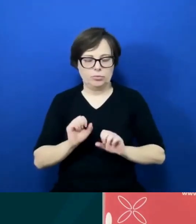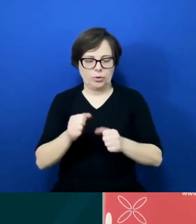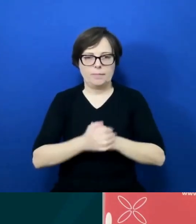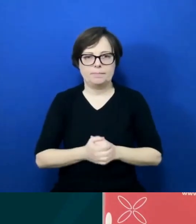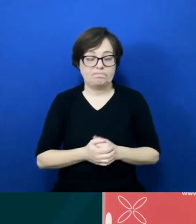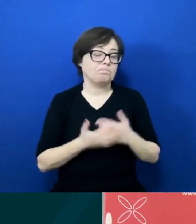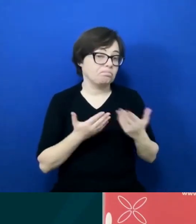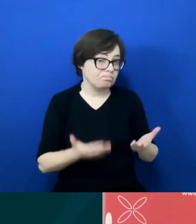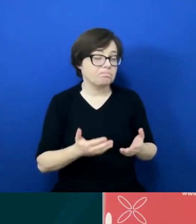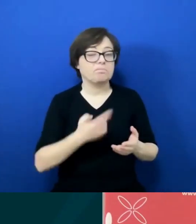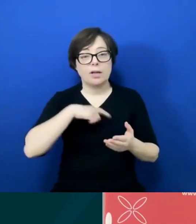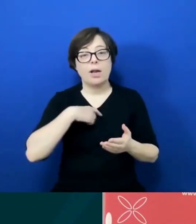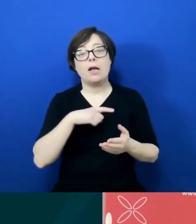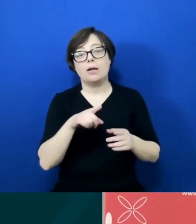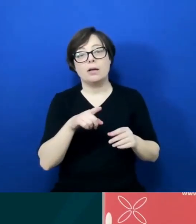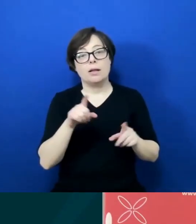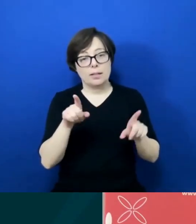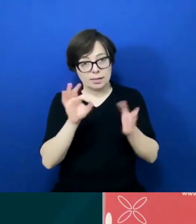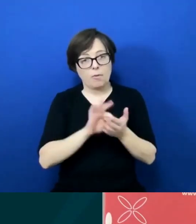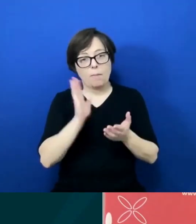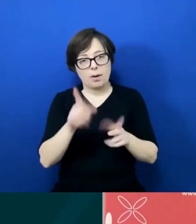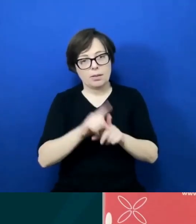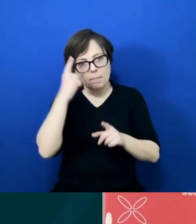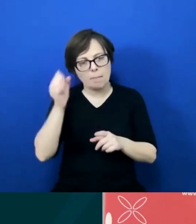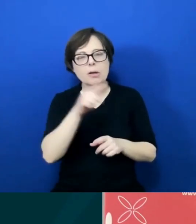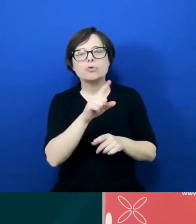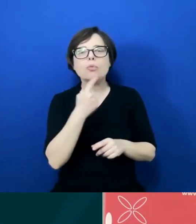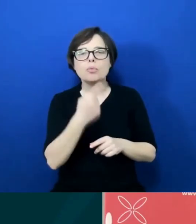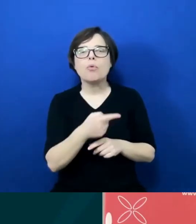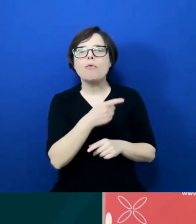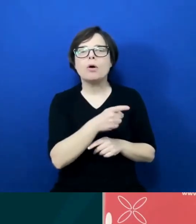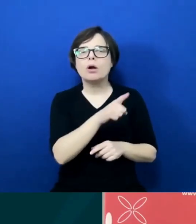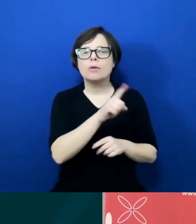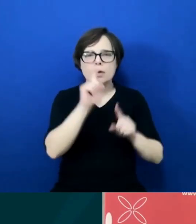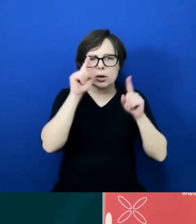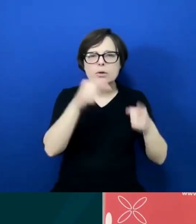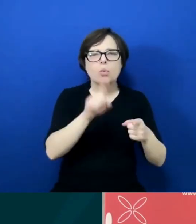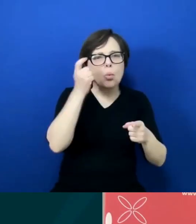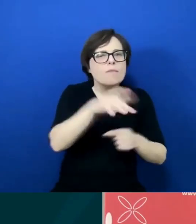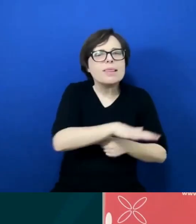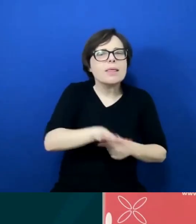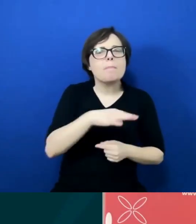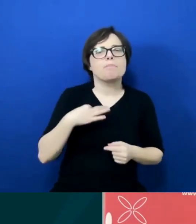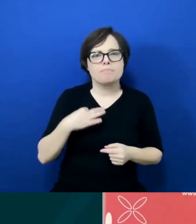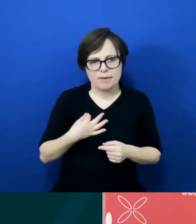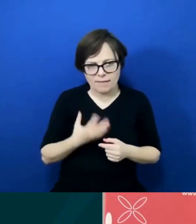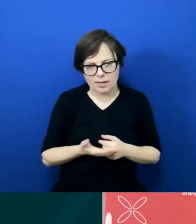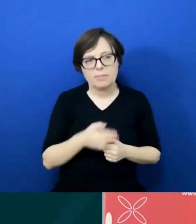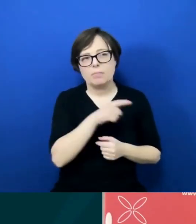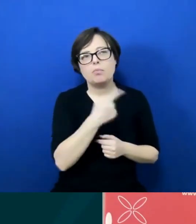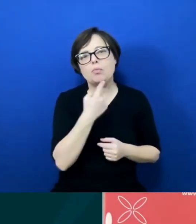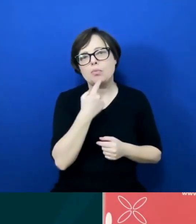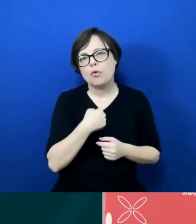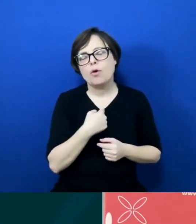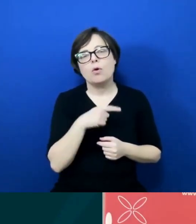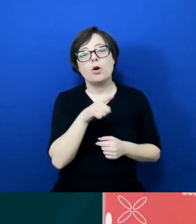sewerage. So your experience will stay long with us, I know, but when you have said that, if you concentrate on private